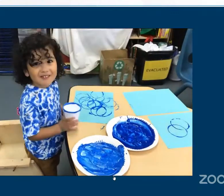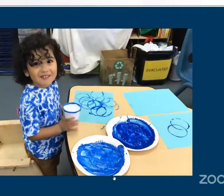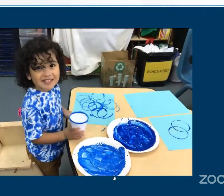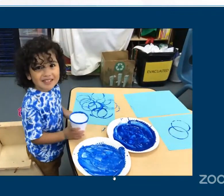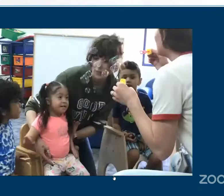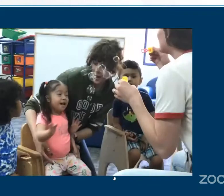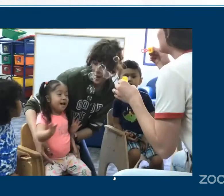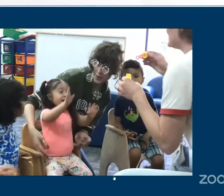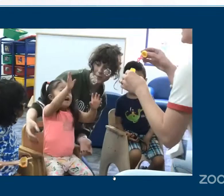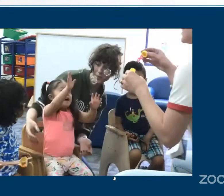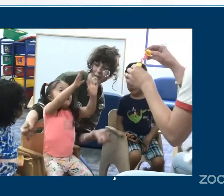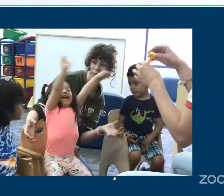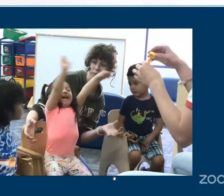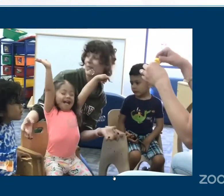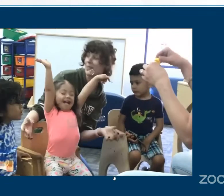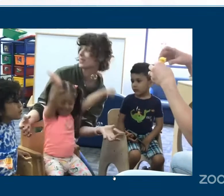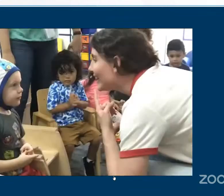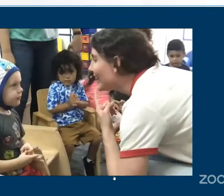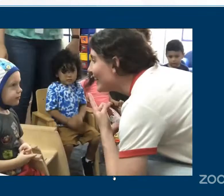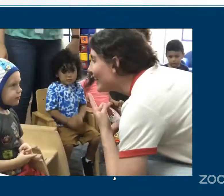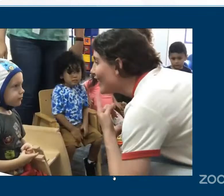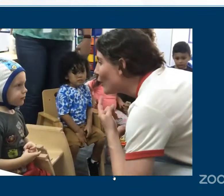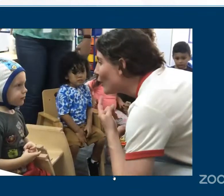There's things that you just need the chair.